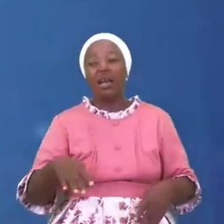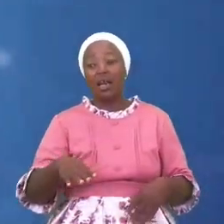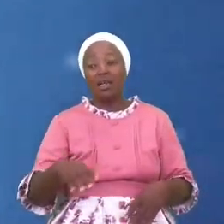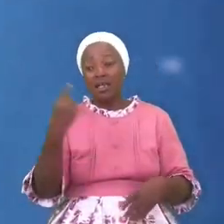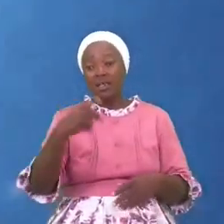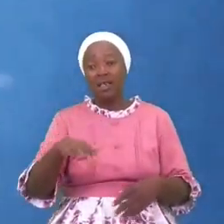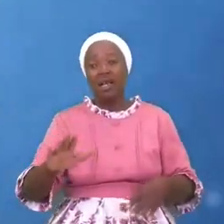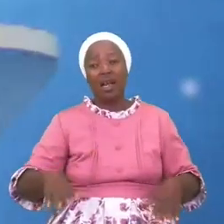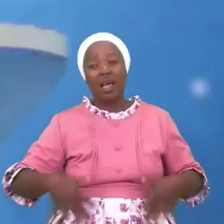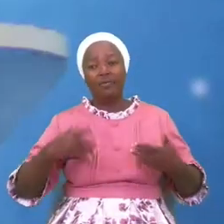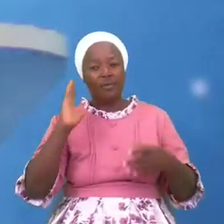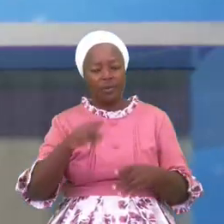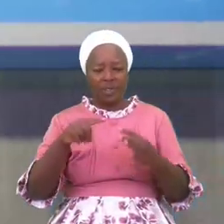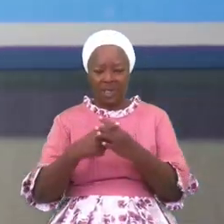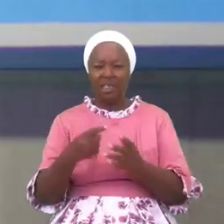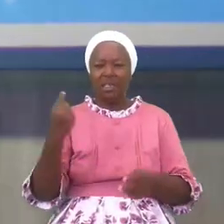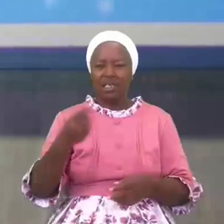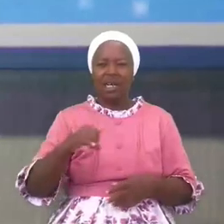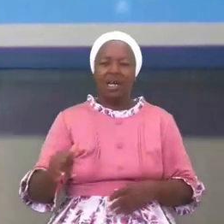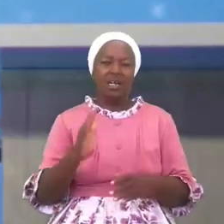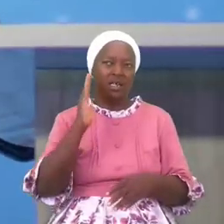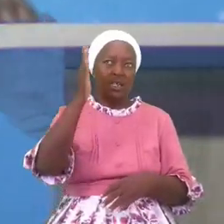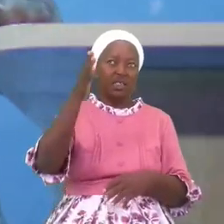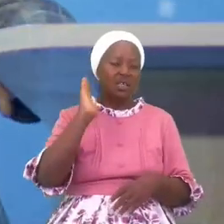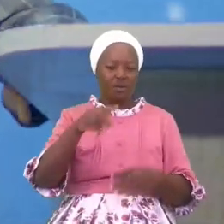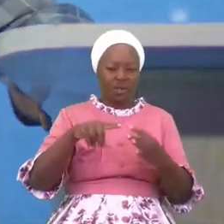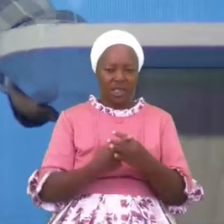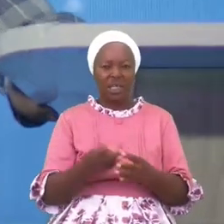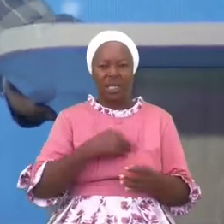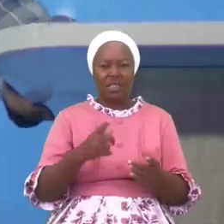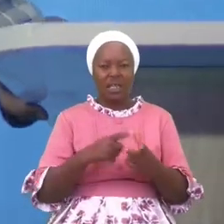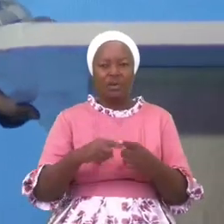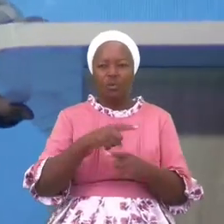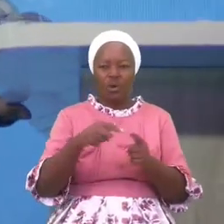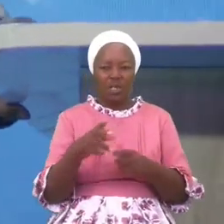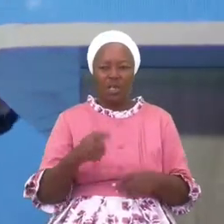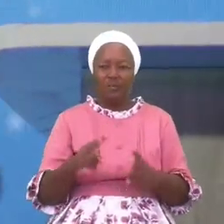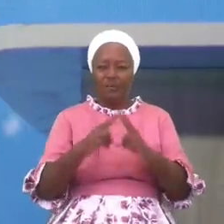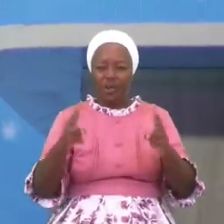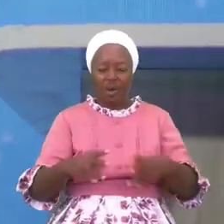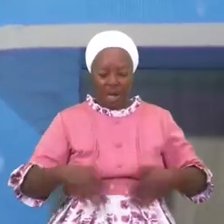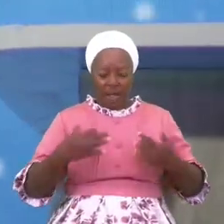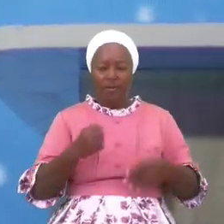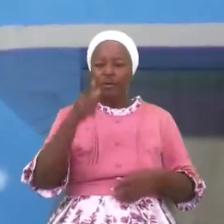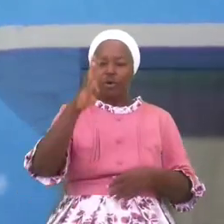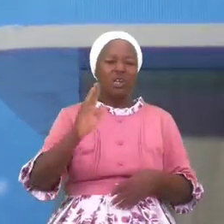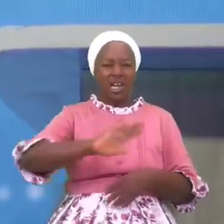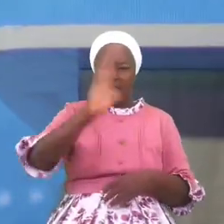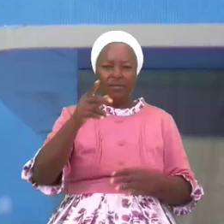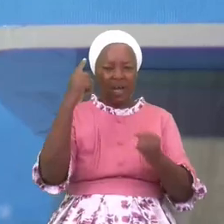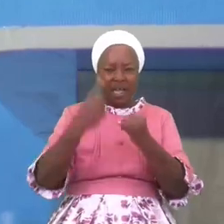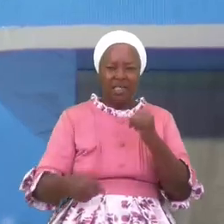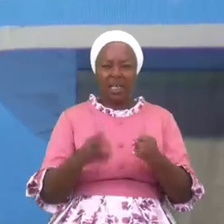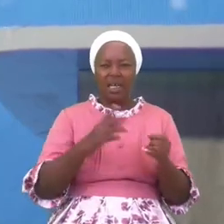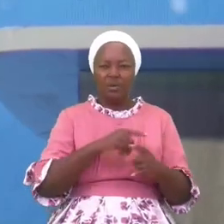when the very life of God that never ends, when it will start in your life. That is the